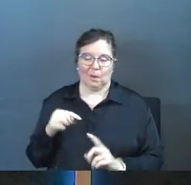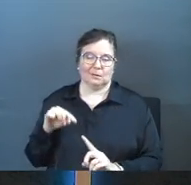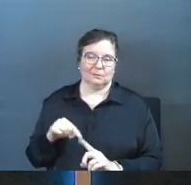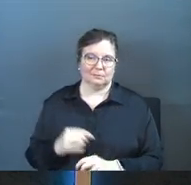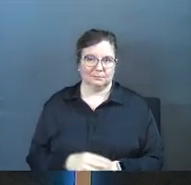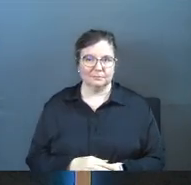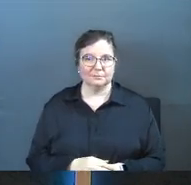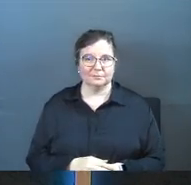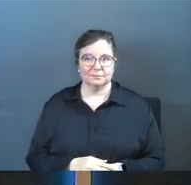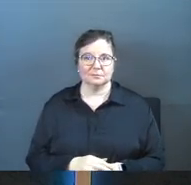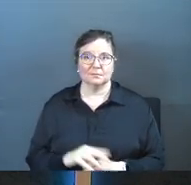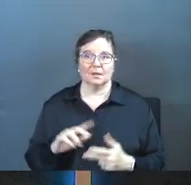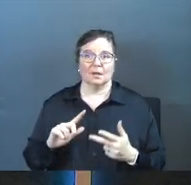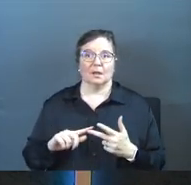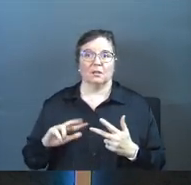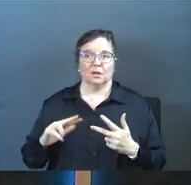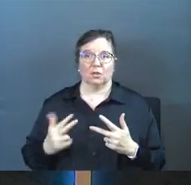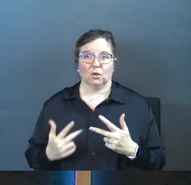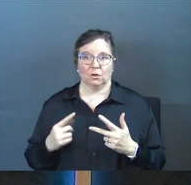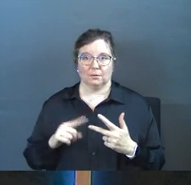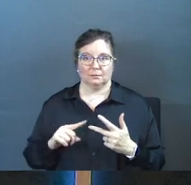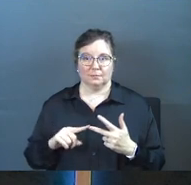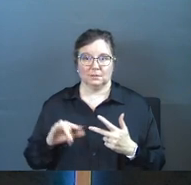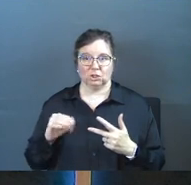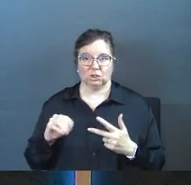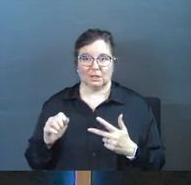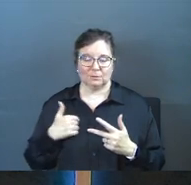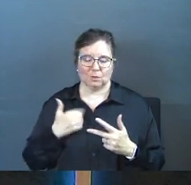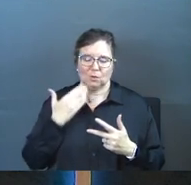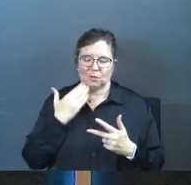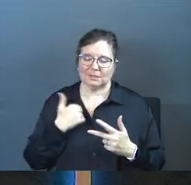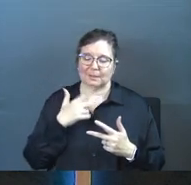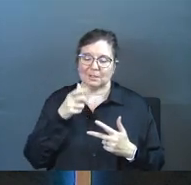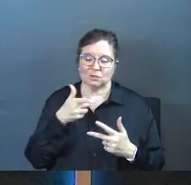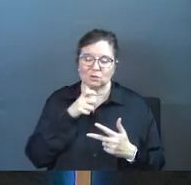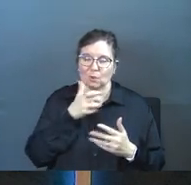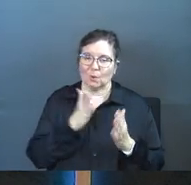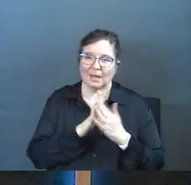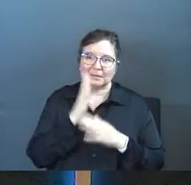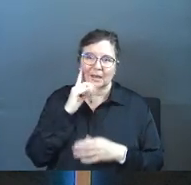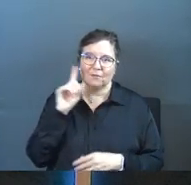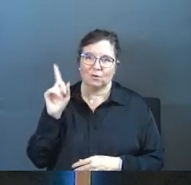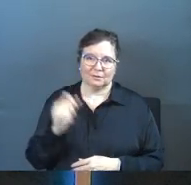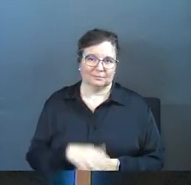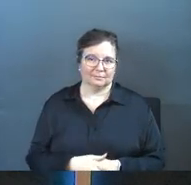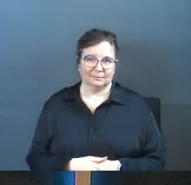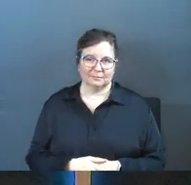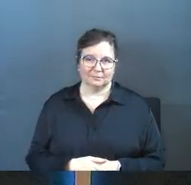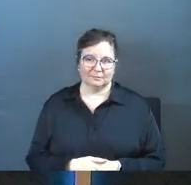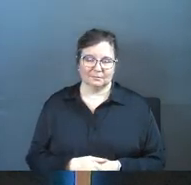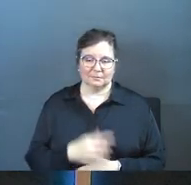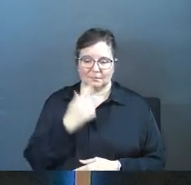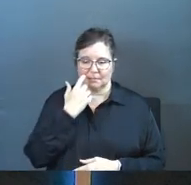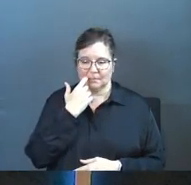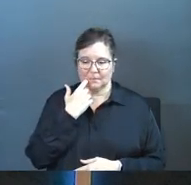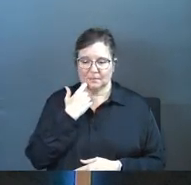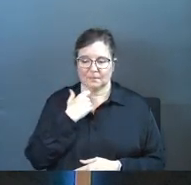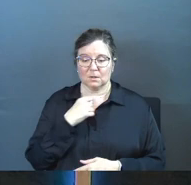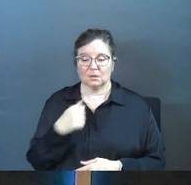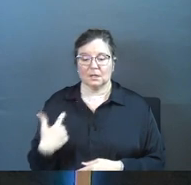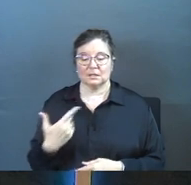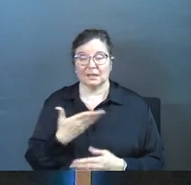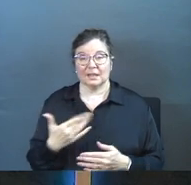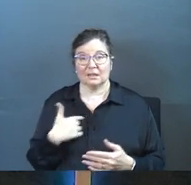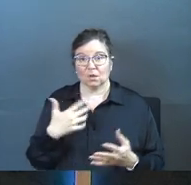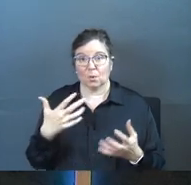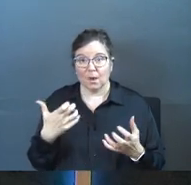want. Right. Third point, James is so good. He says, because you don't ask God for it. So he's saying that thing